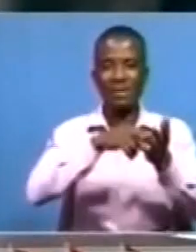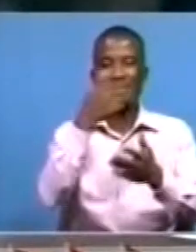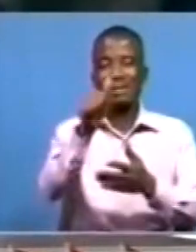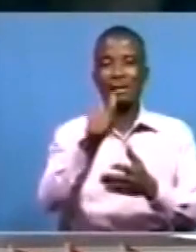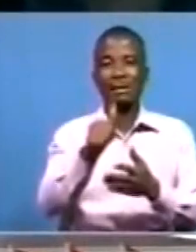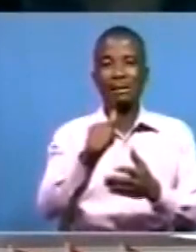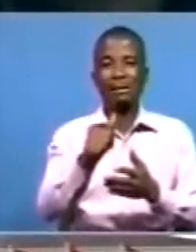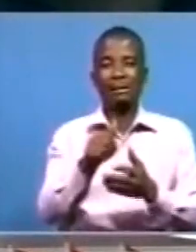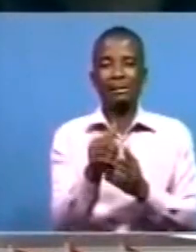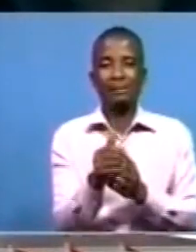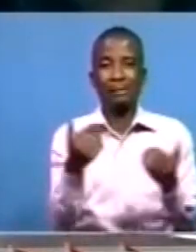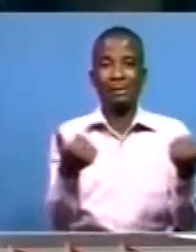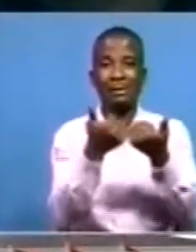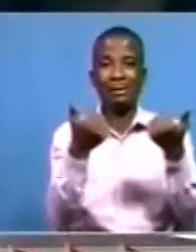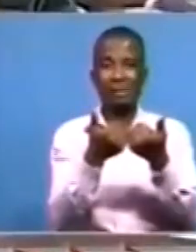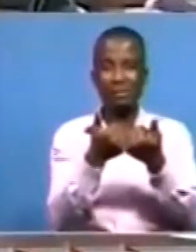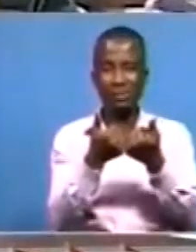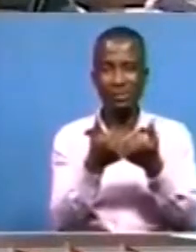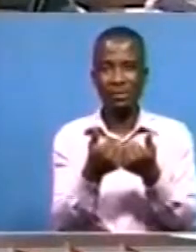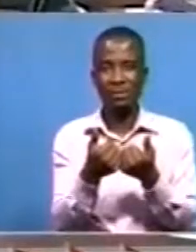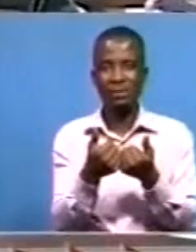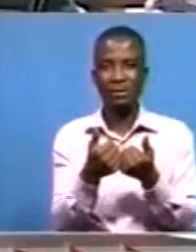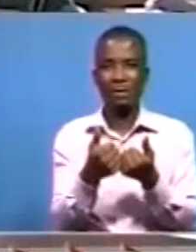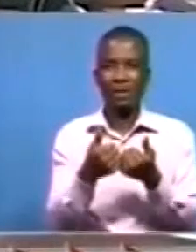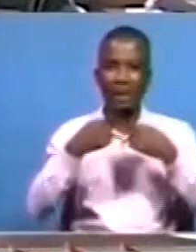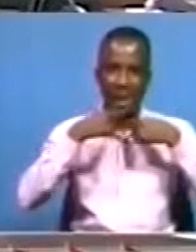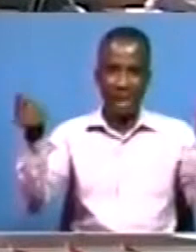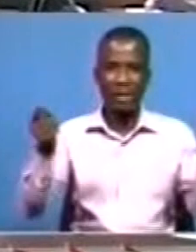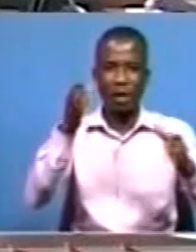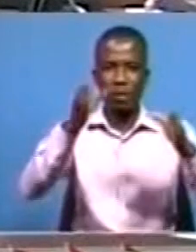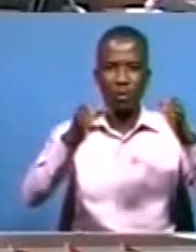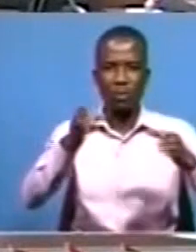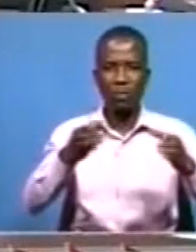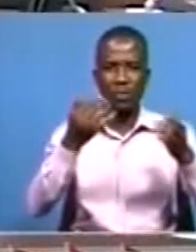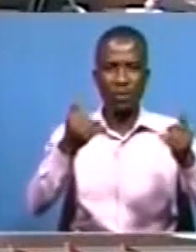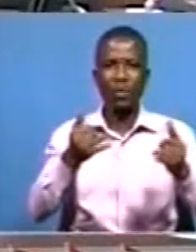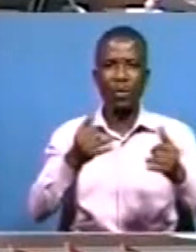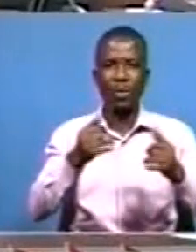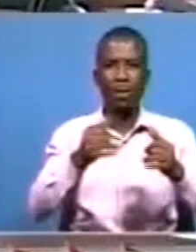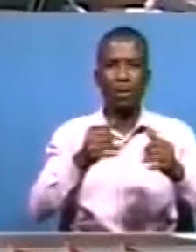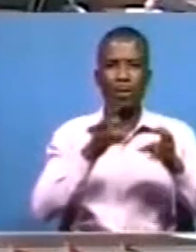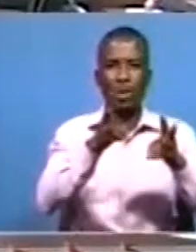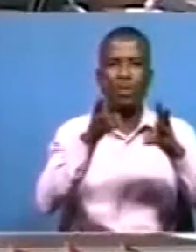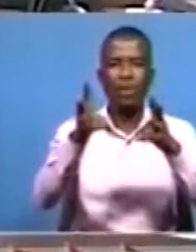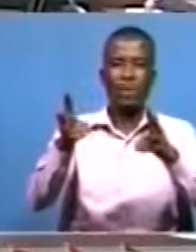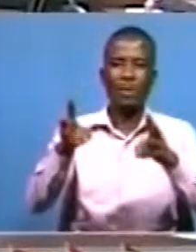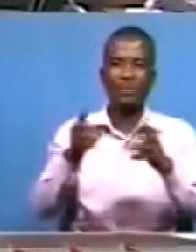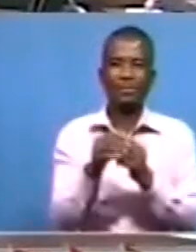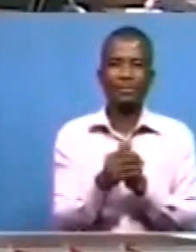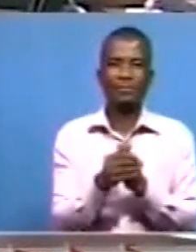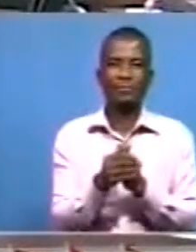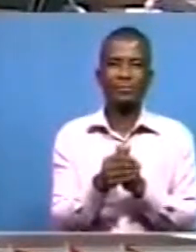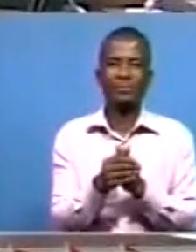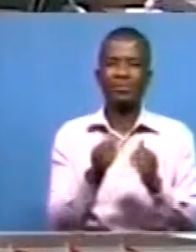Supreme Court of Ghana report, page 827 at 850, the Tiban JSC further set out the parameters for reviews as